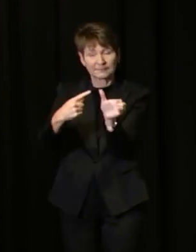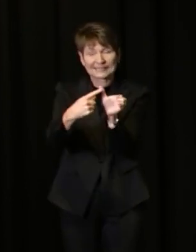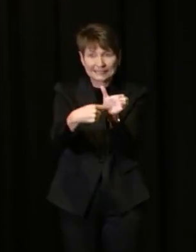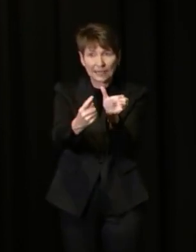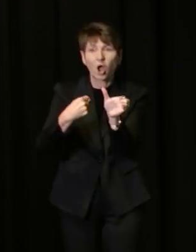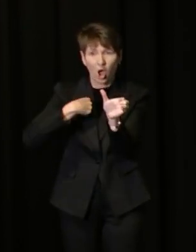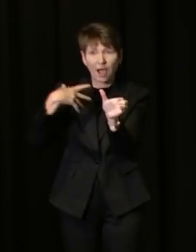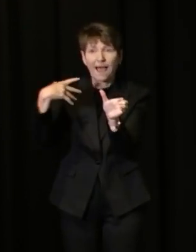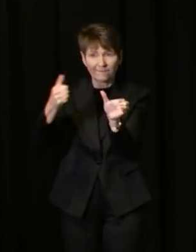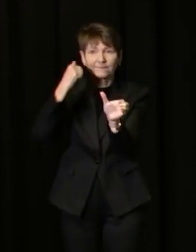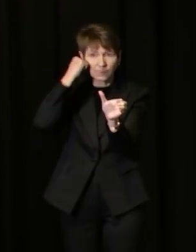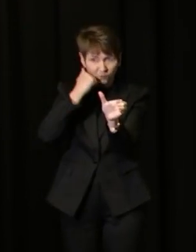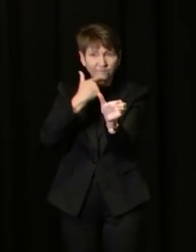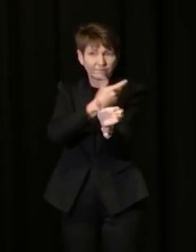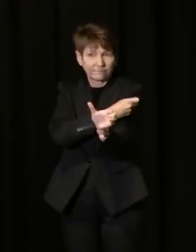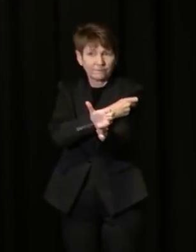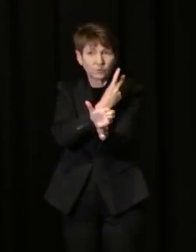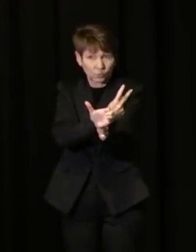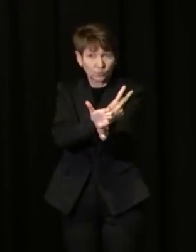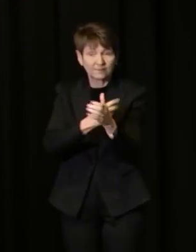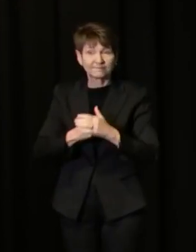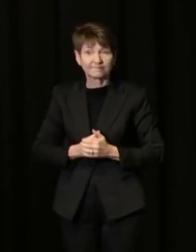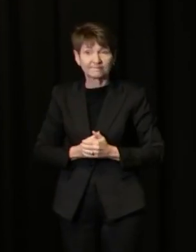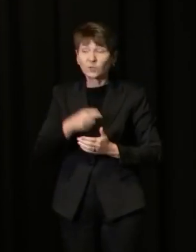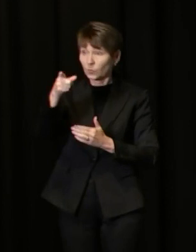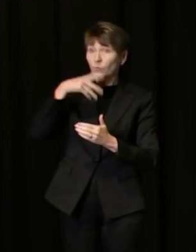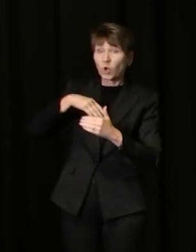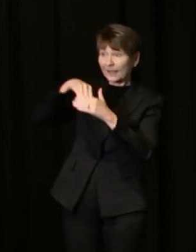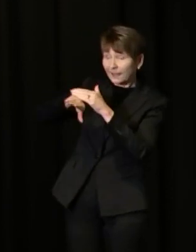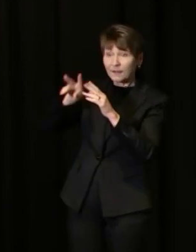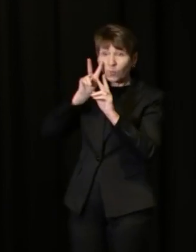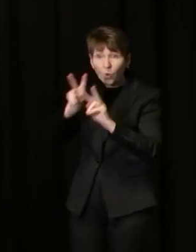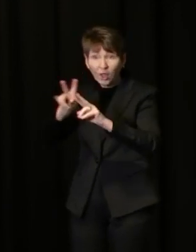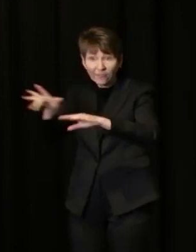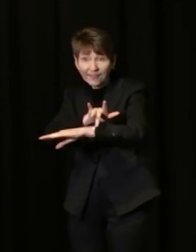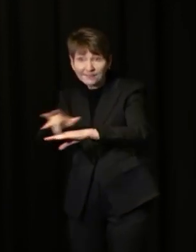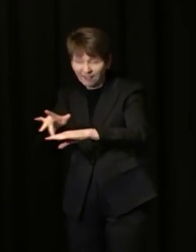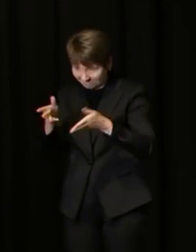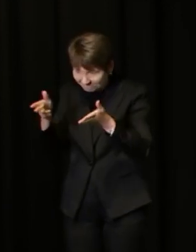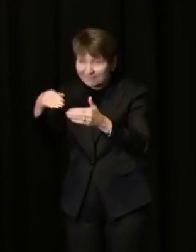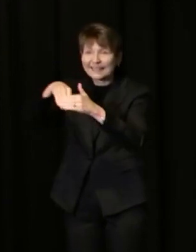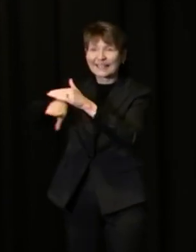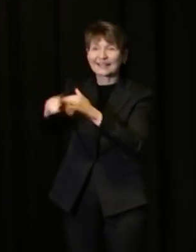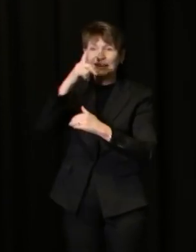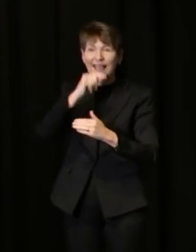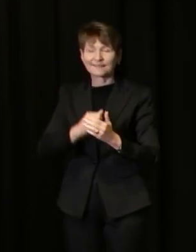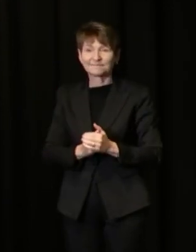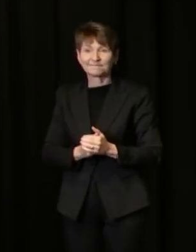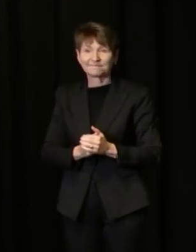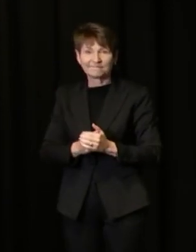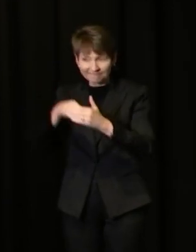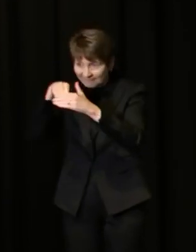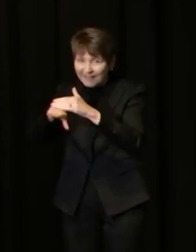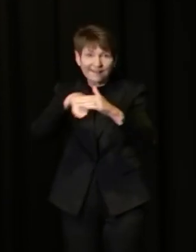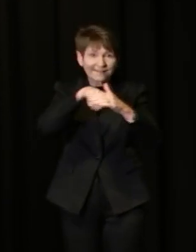for events across the board. There'll be policy, there'll be COVID-safe planning, but it will not be an event by event,